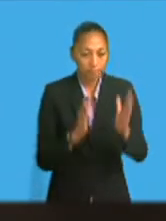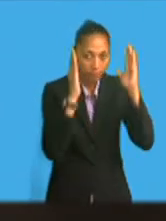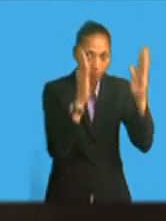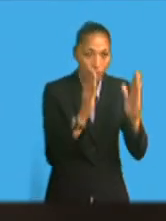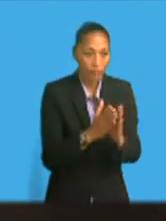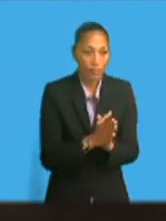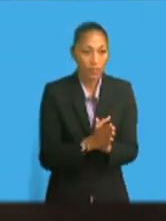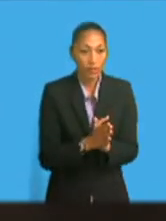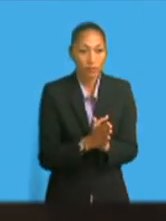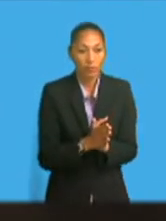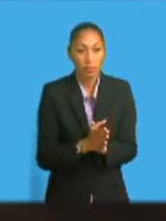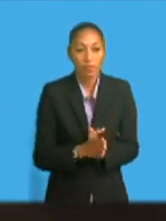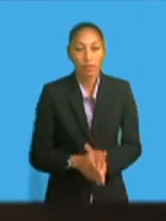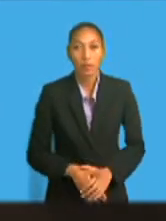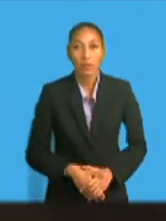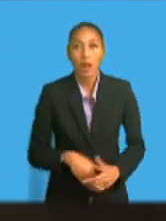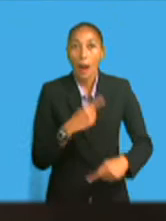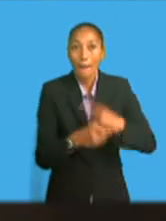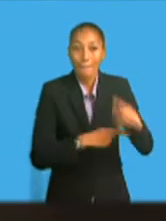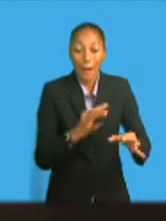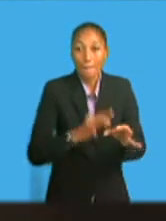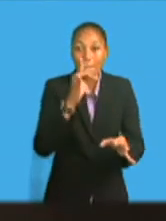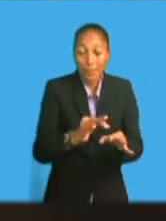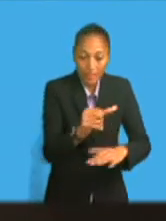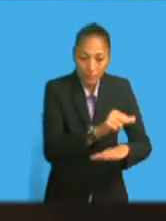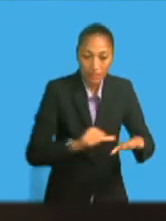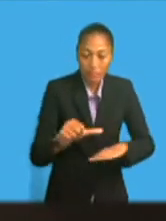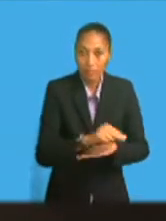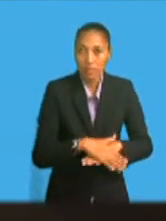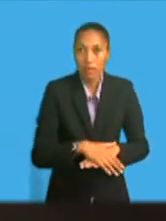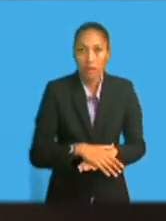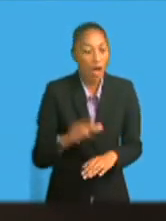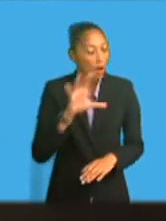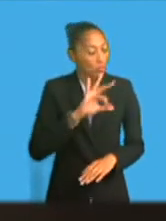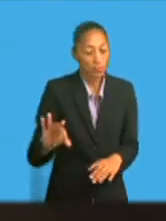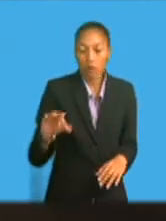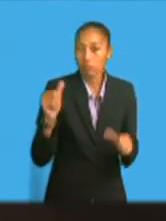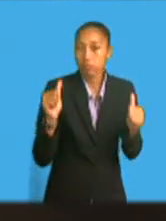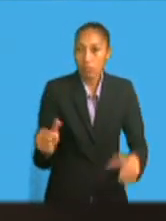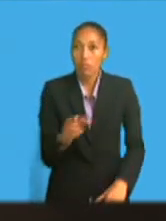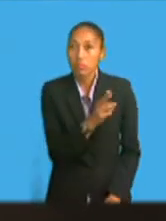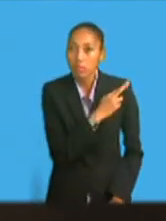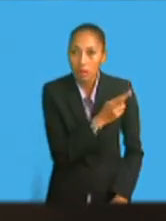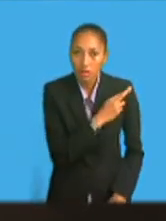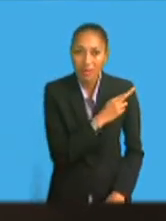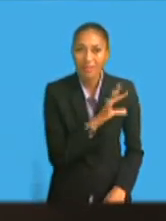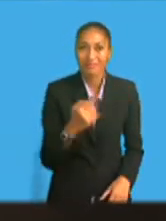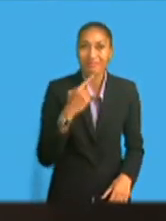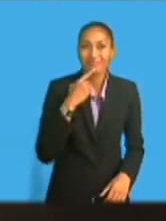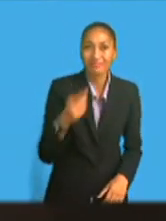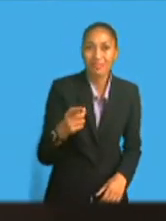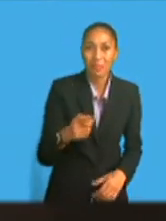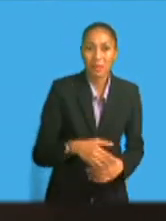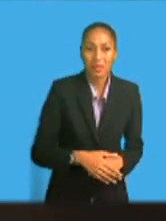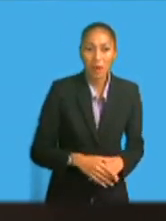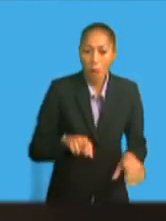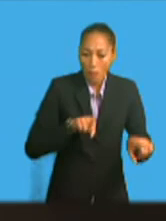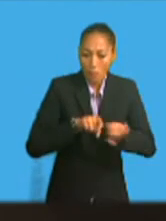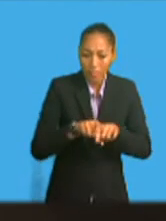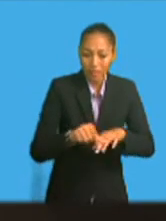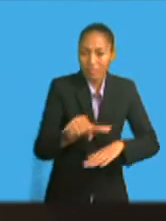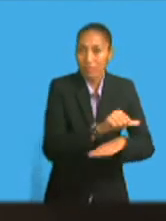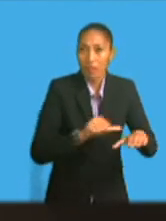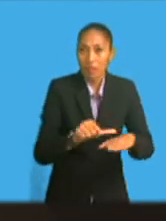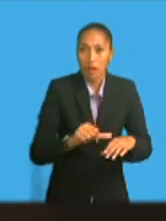raised regarding overplanted areas. It is very irresponsible of them to say that most of the areas